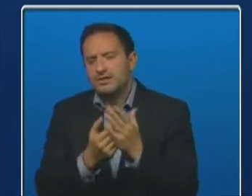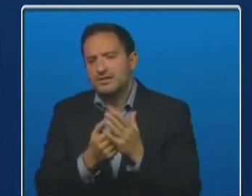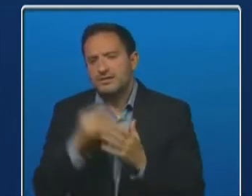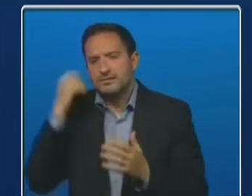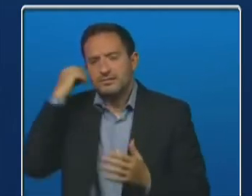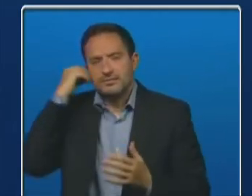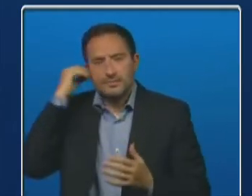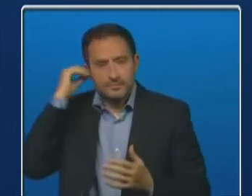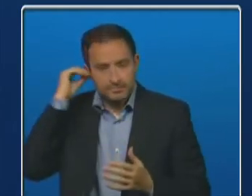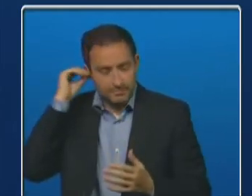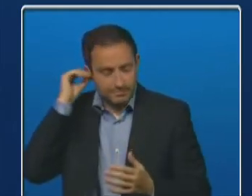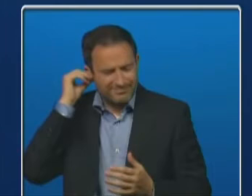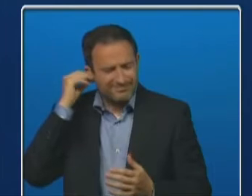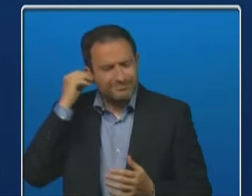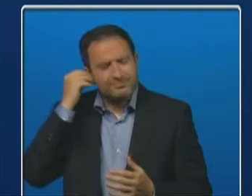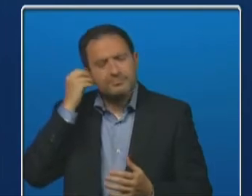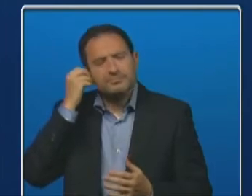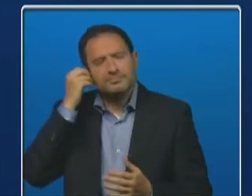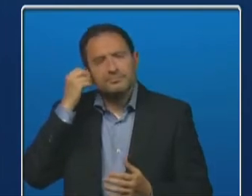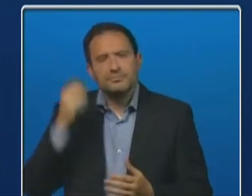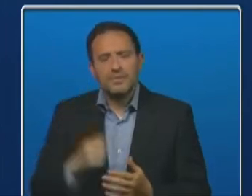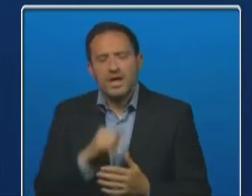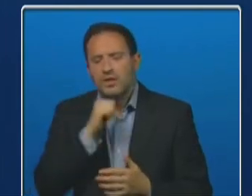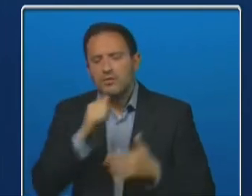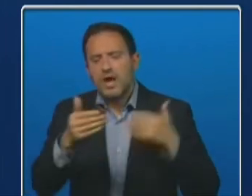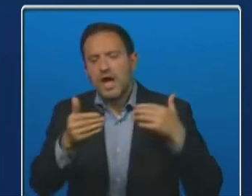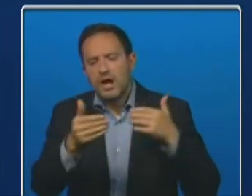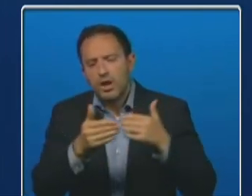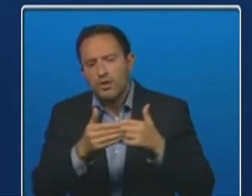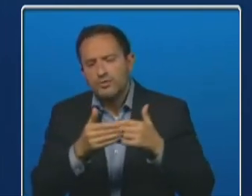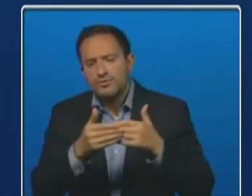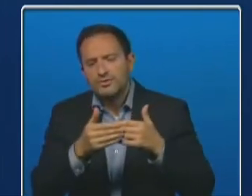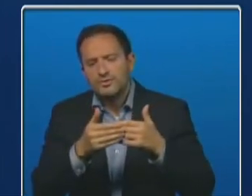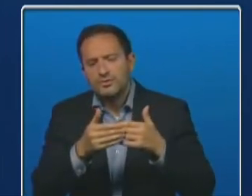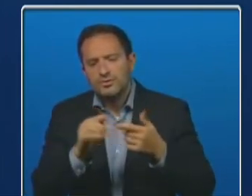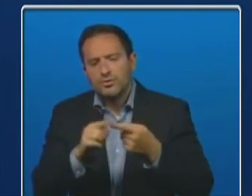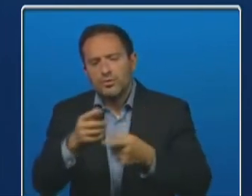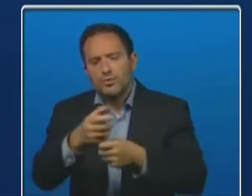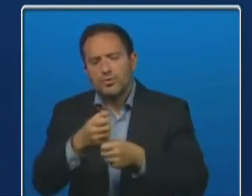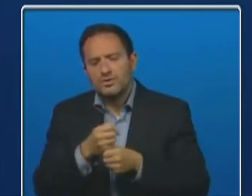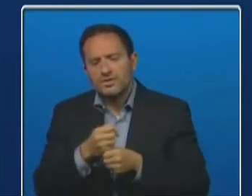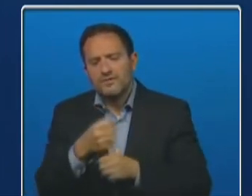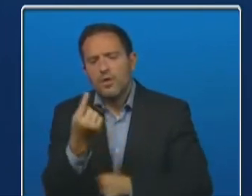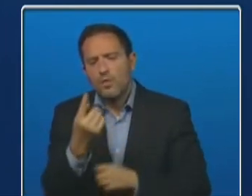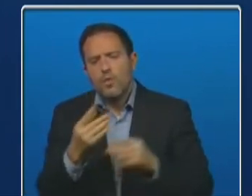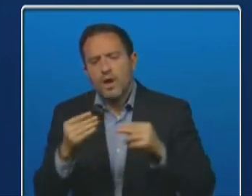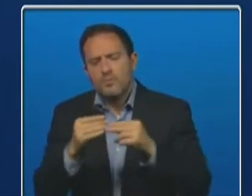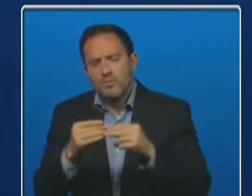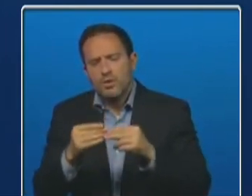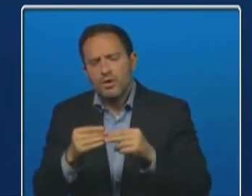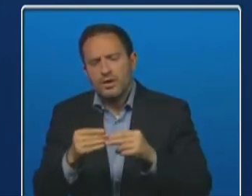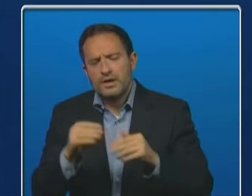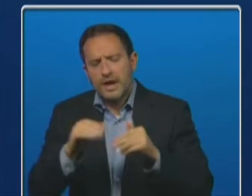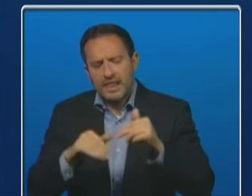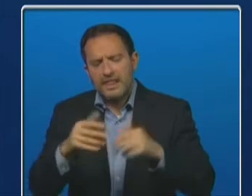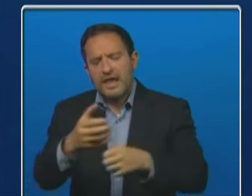next states. So they weren't close to receiving one more than they got.